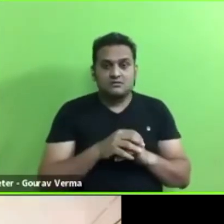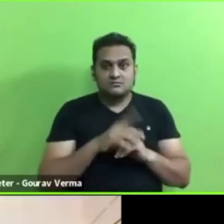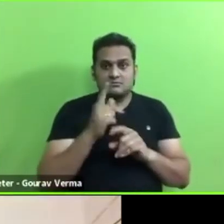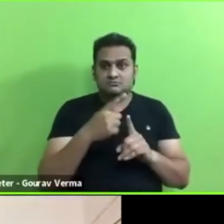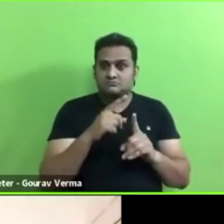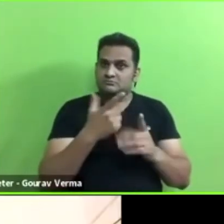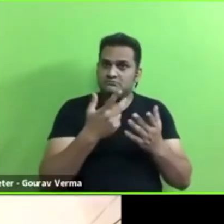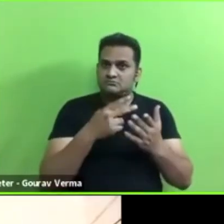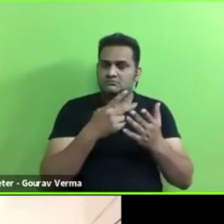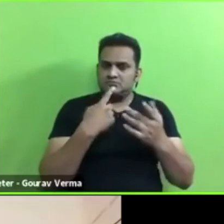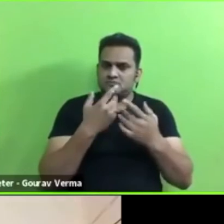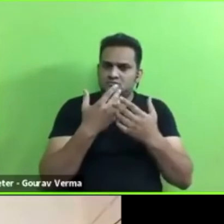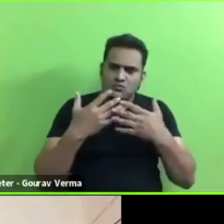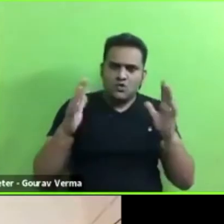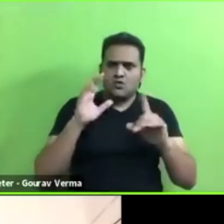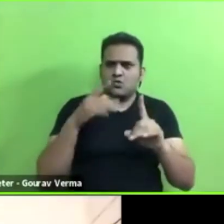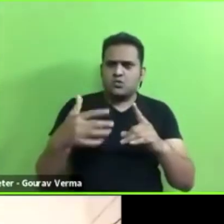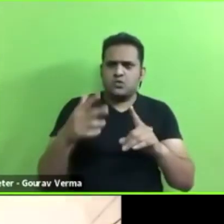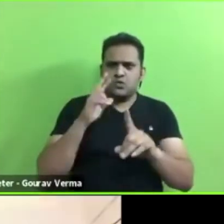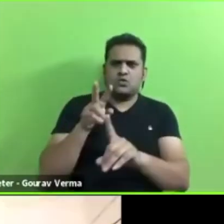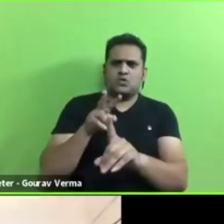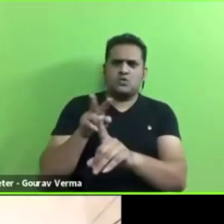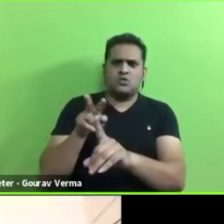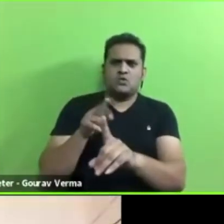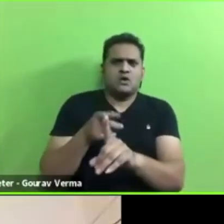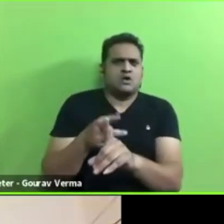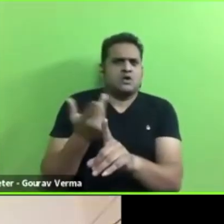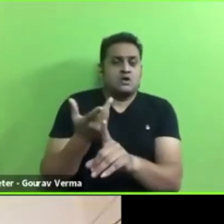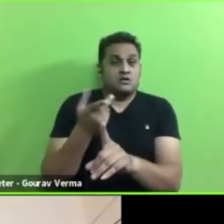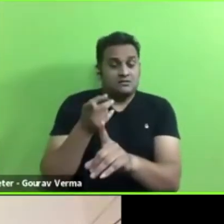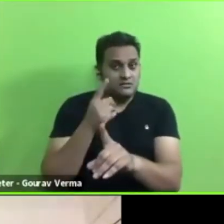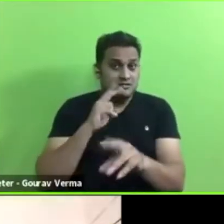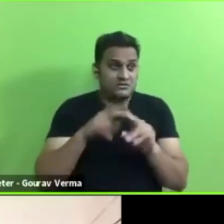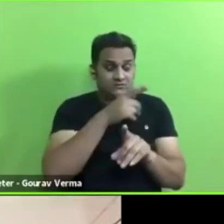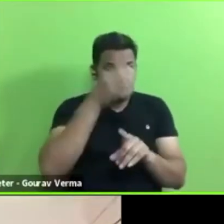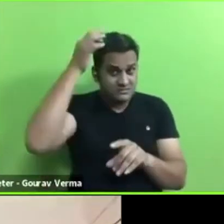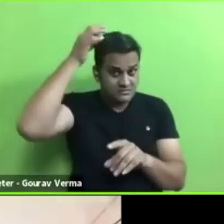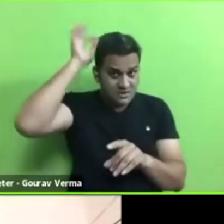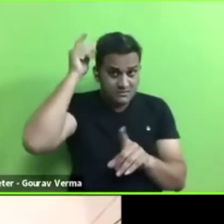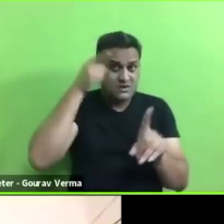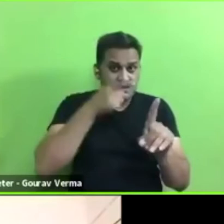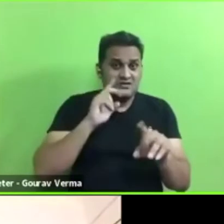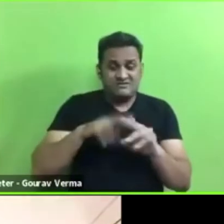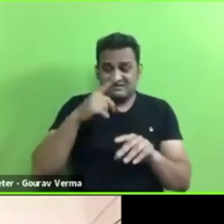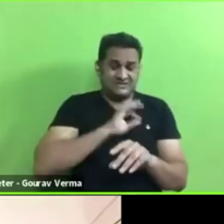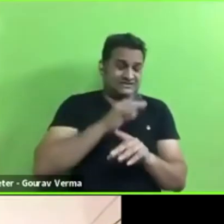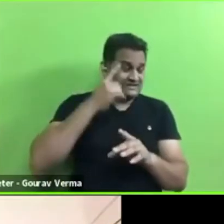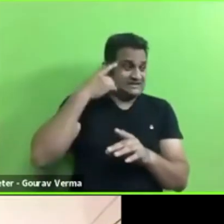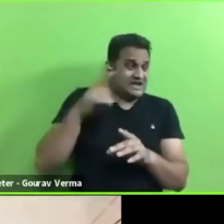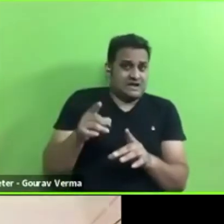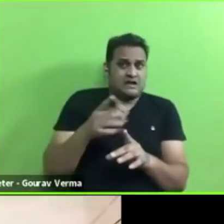what makes it a prized location. So therefore, if you're a Brahmin, and even if you hate it, you're never going